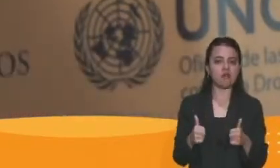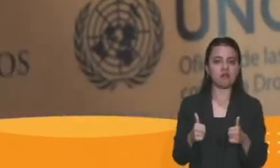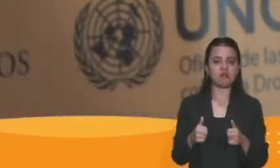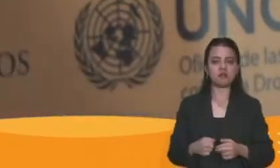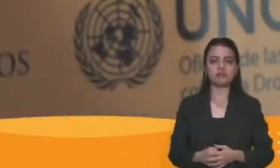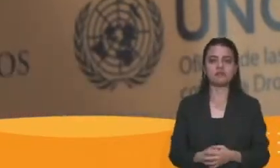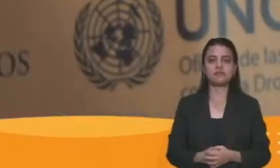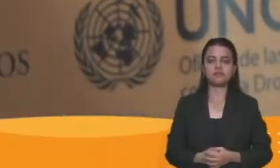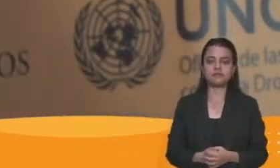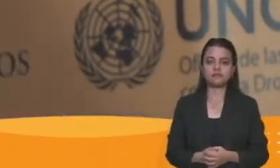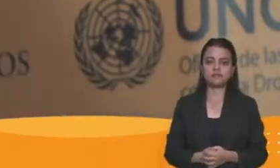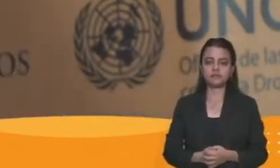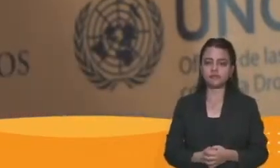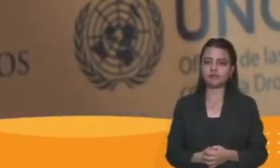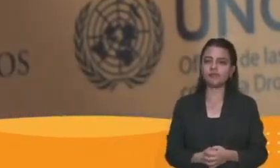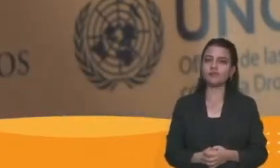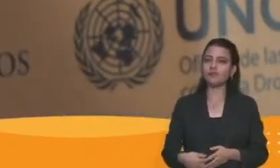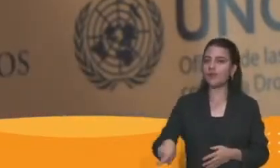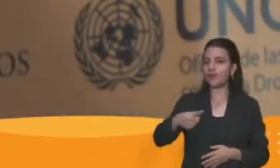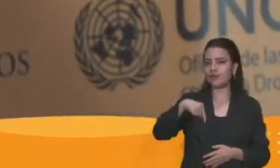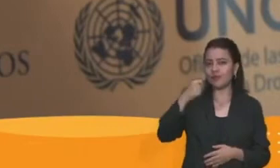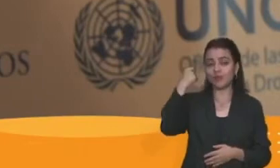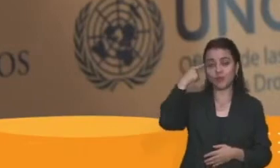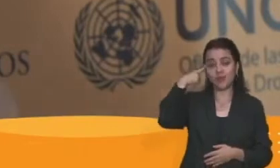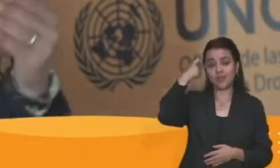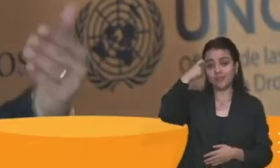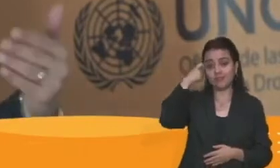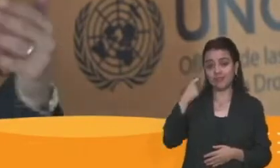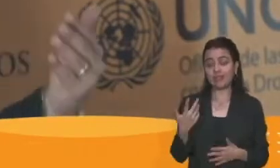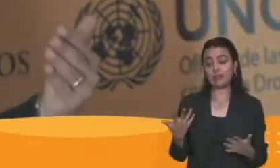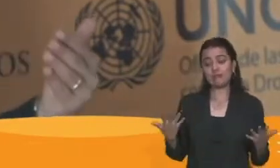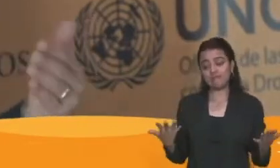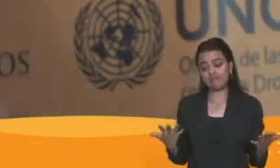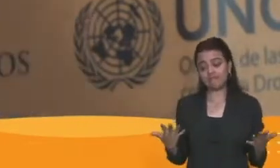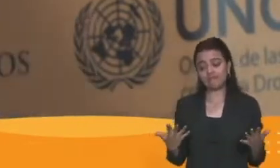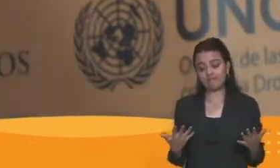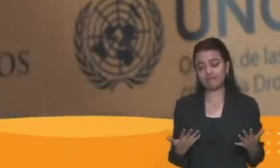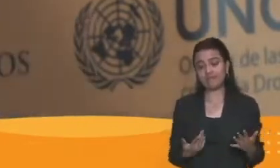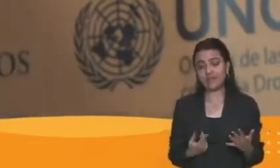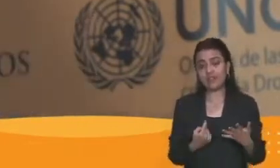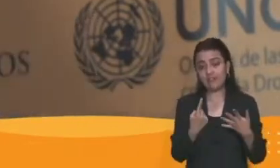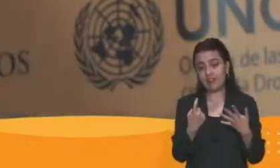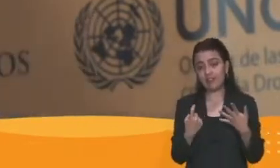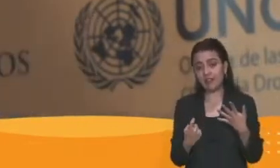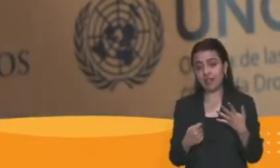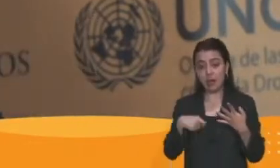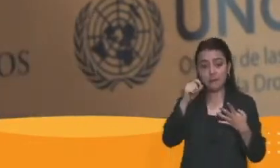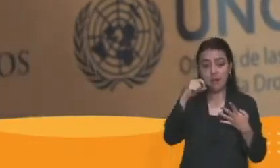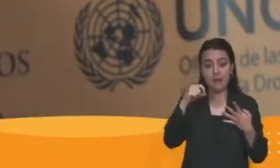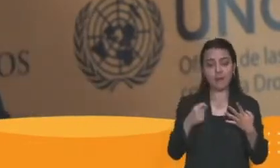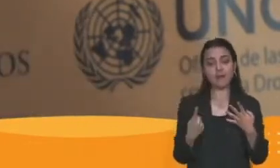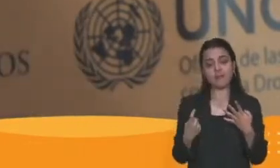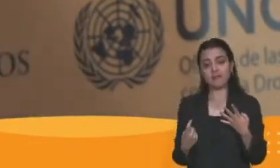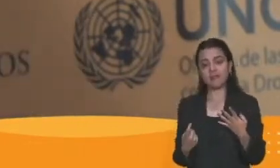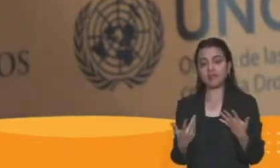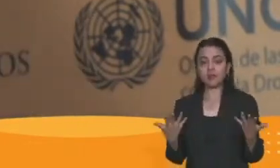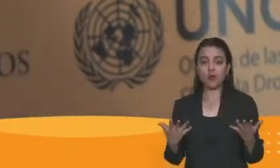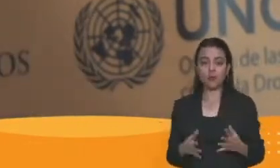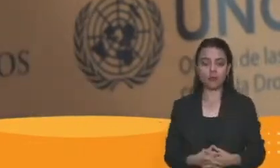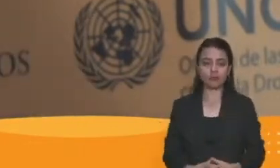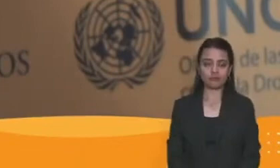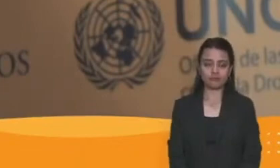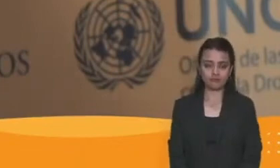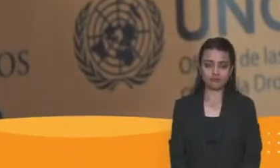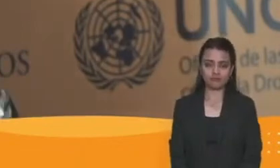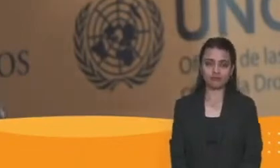positive news, we have some challenges that we will have left for the following administration, and the message here from our part is